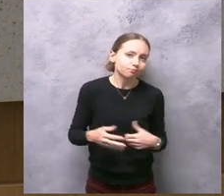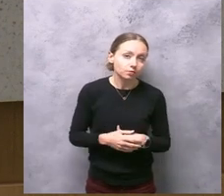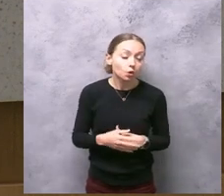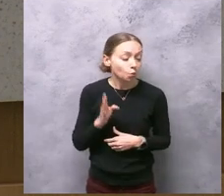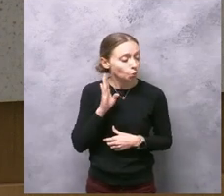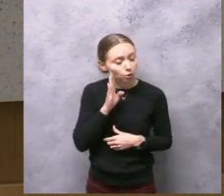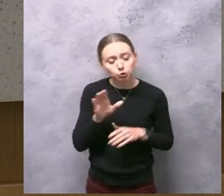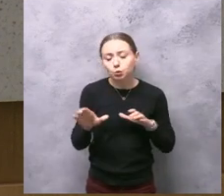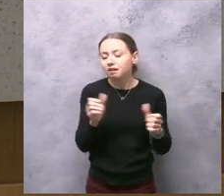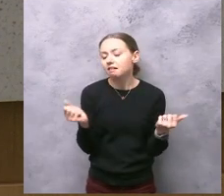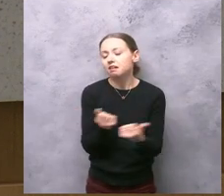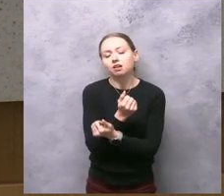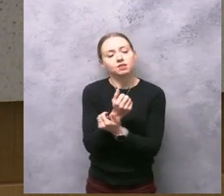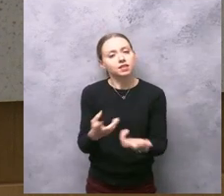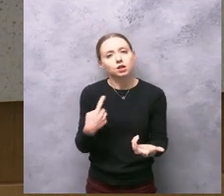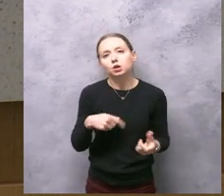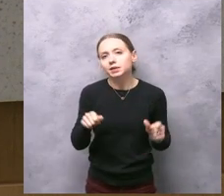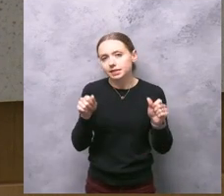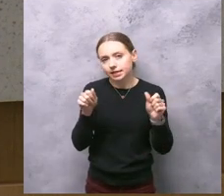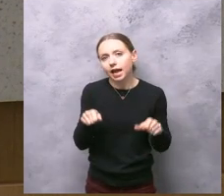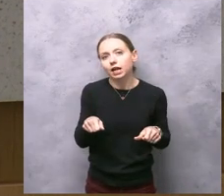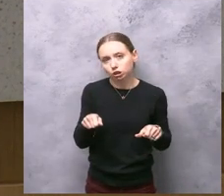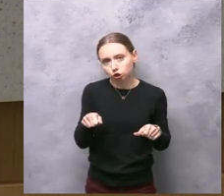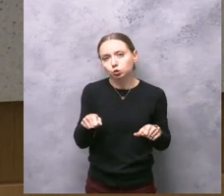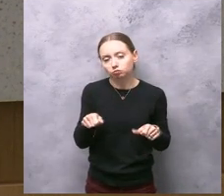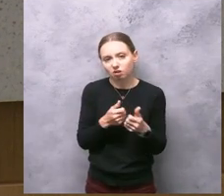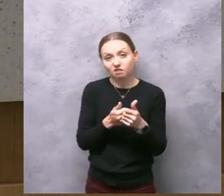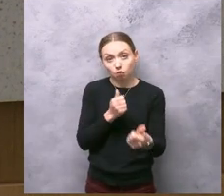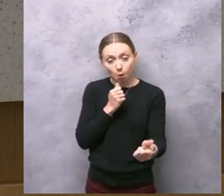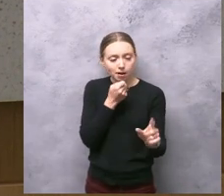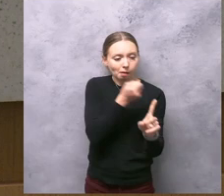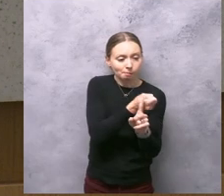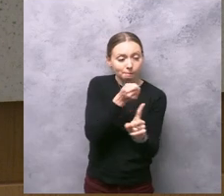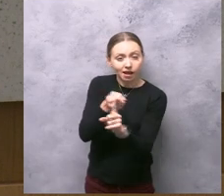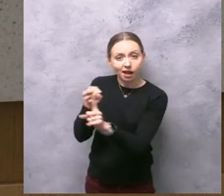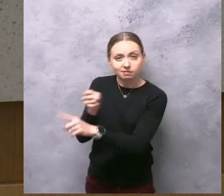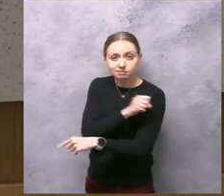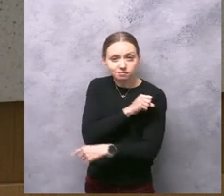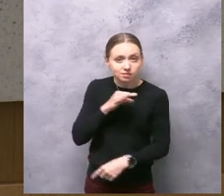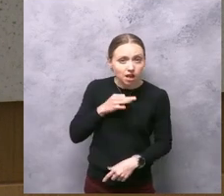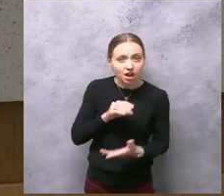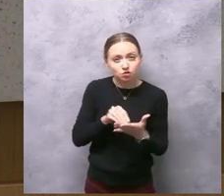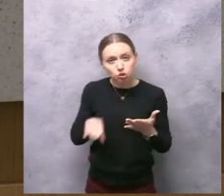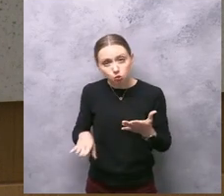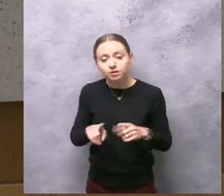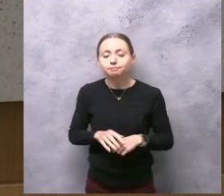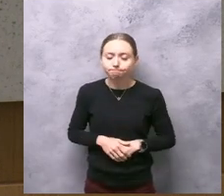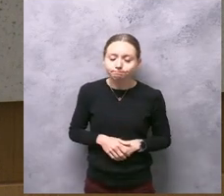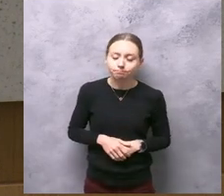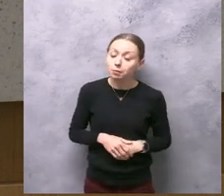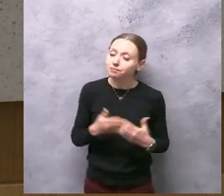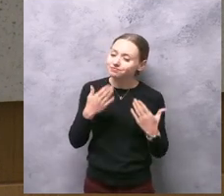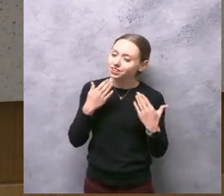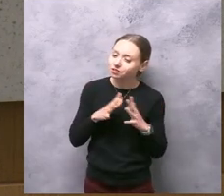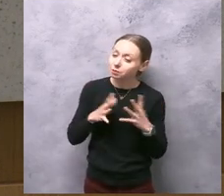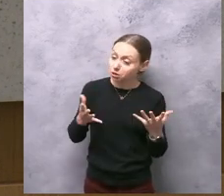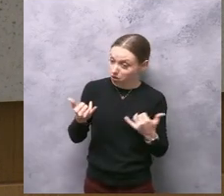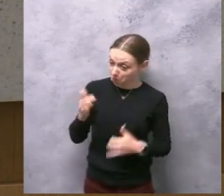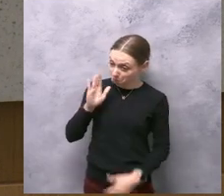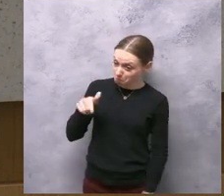we can to keep it away from our kids and our staff members. So, but thank you very much, and I'll turn it back over to